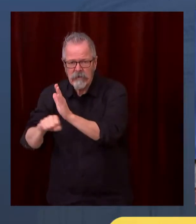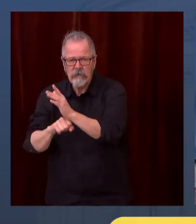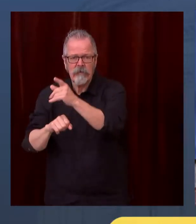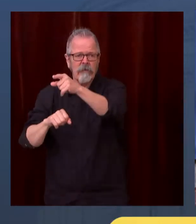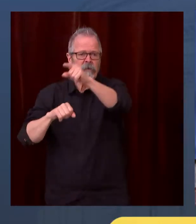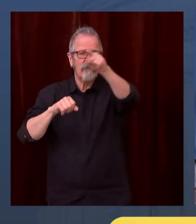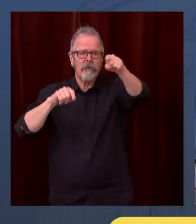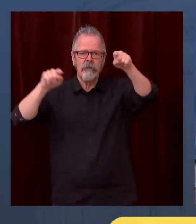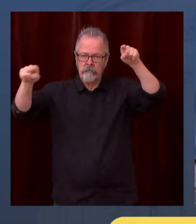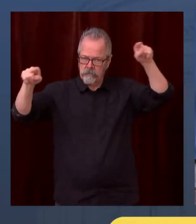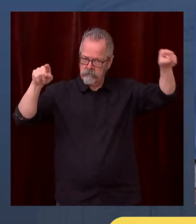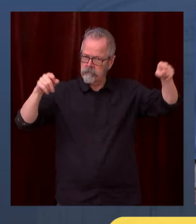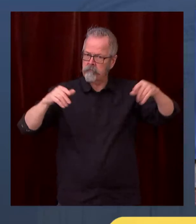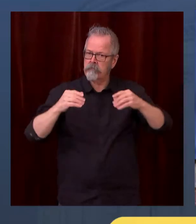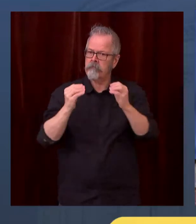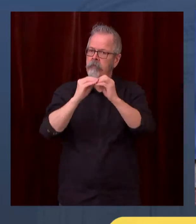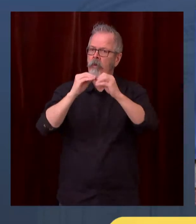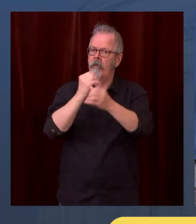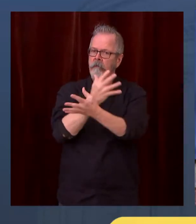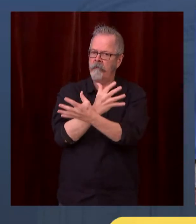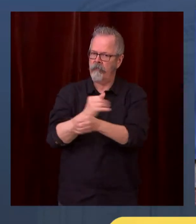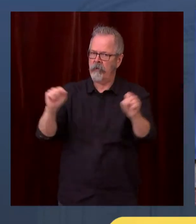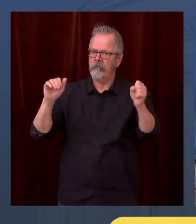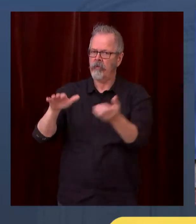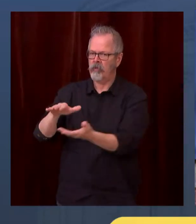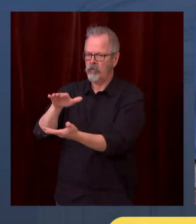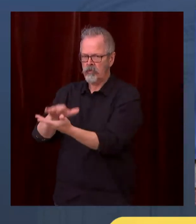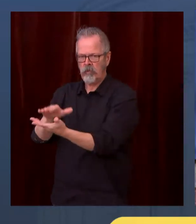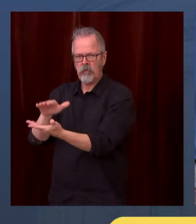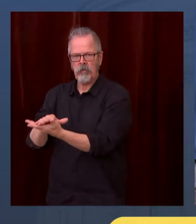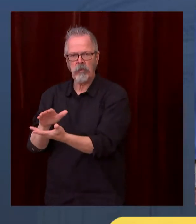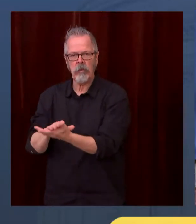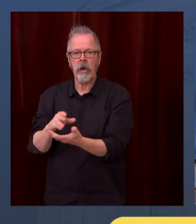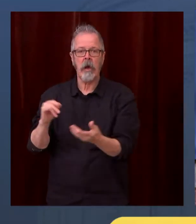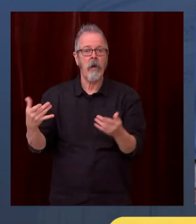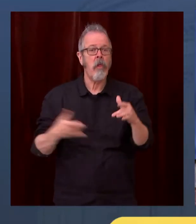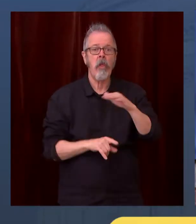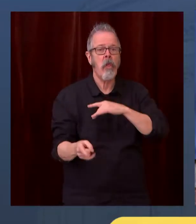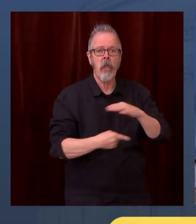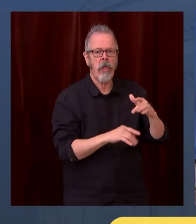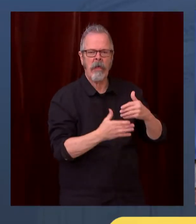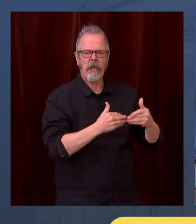in the classroom than out on the streets as far as